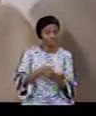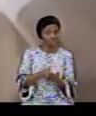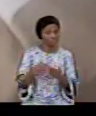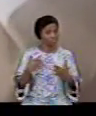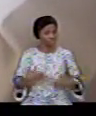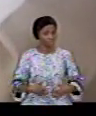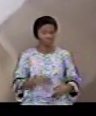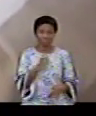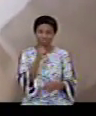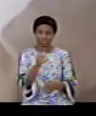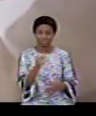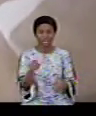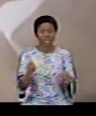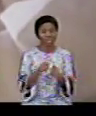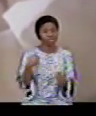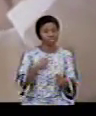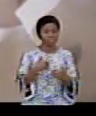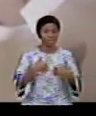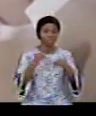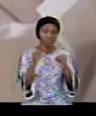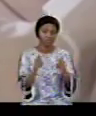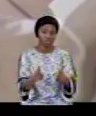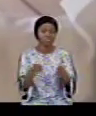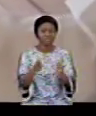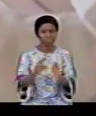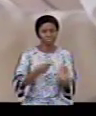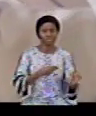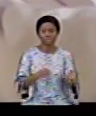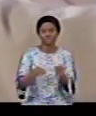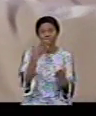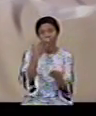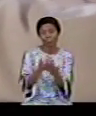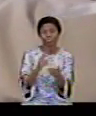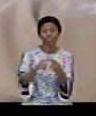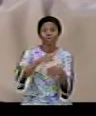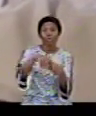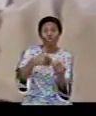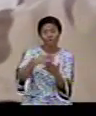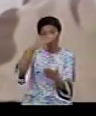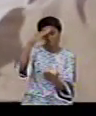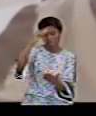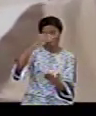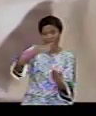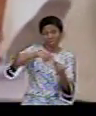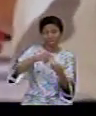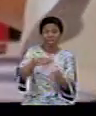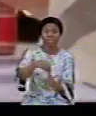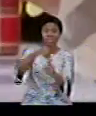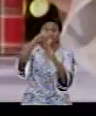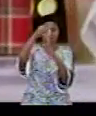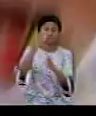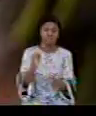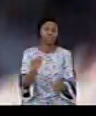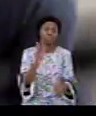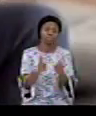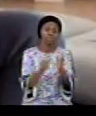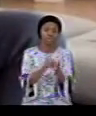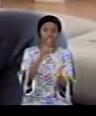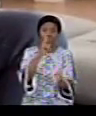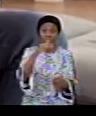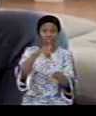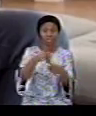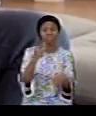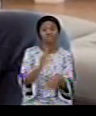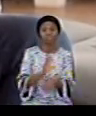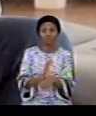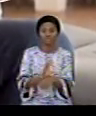let us do good unto all men especially unto them or the households of Faith the